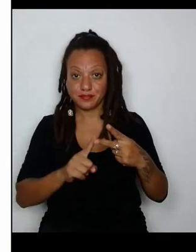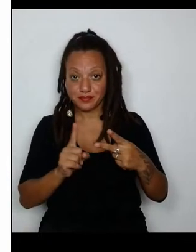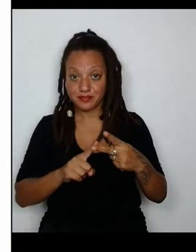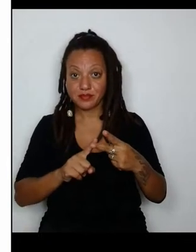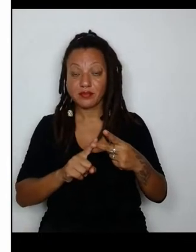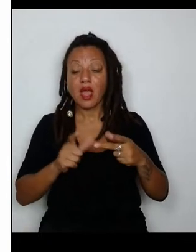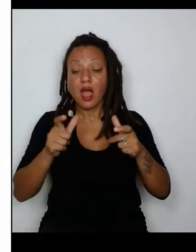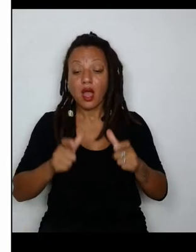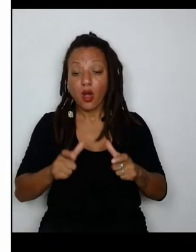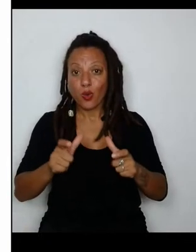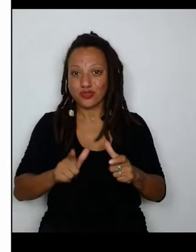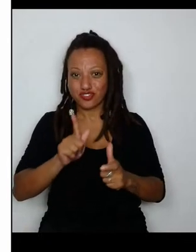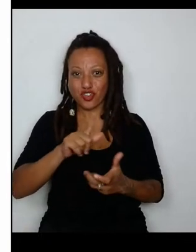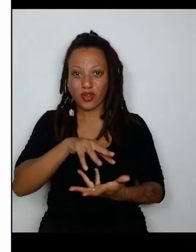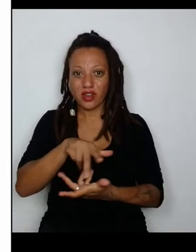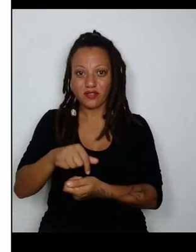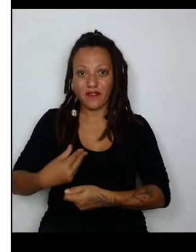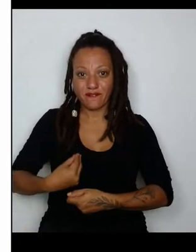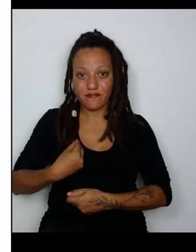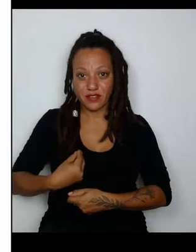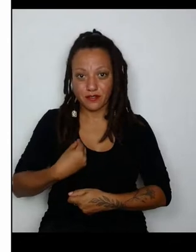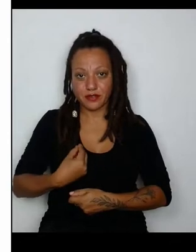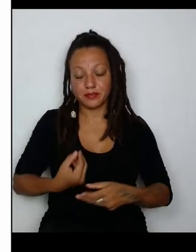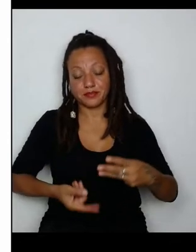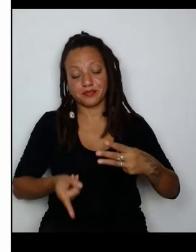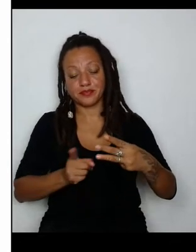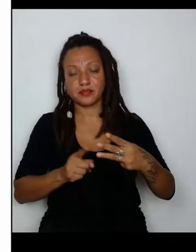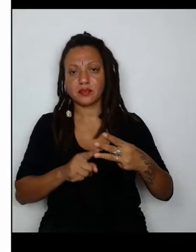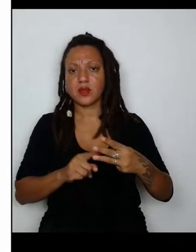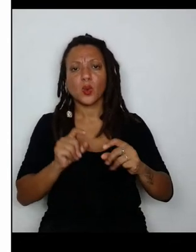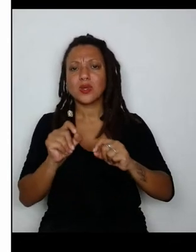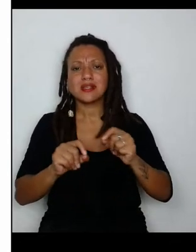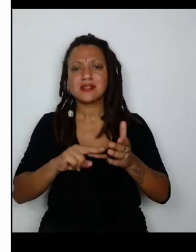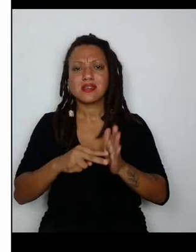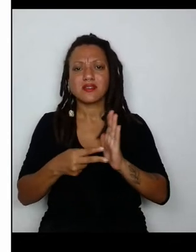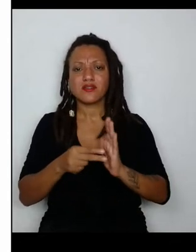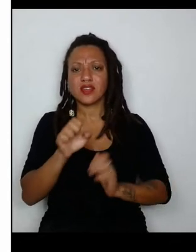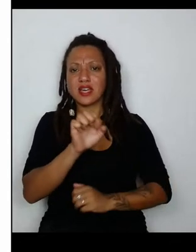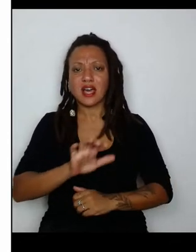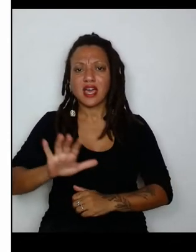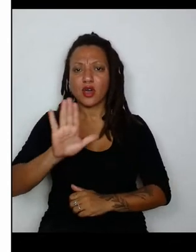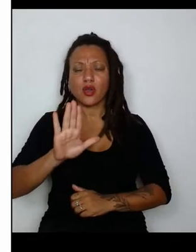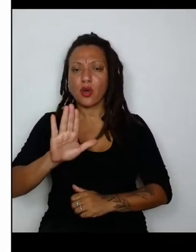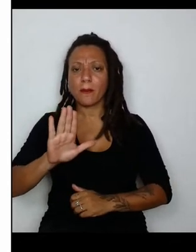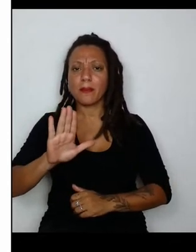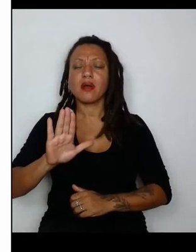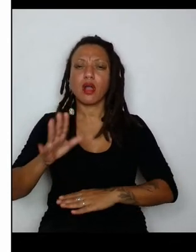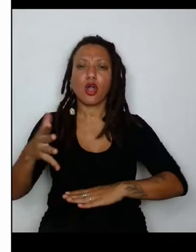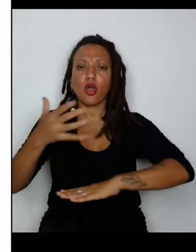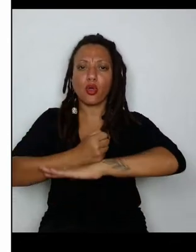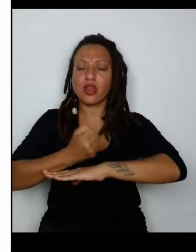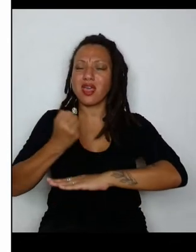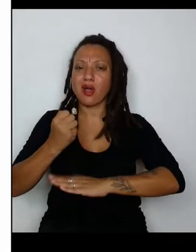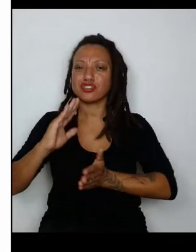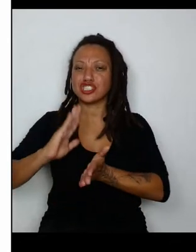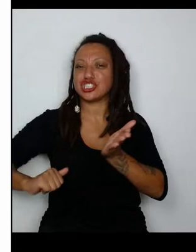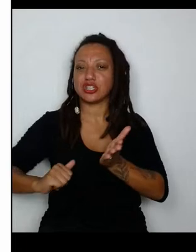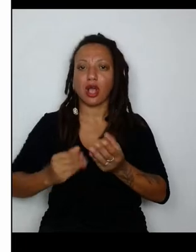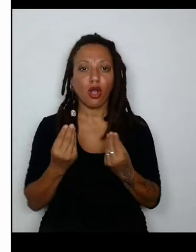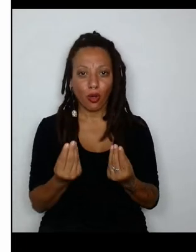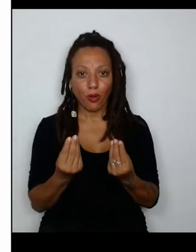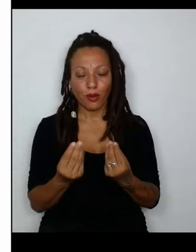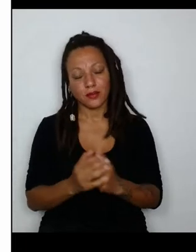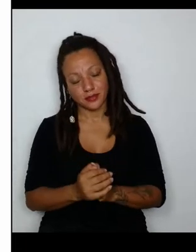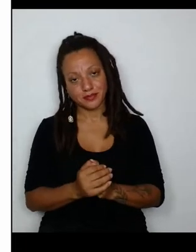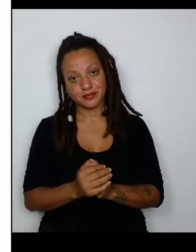colonial metropole of europe while both of these relationships have been explored there's room for additional conversation and